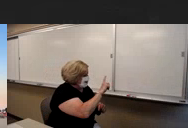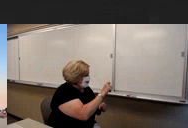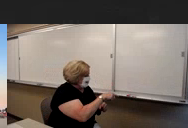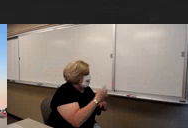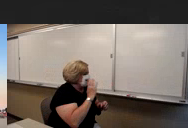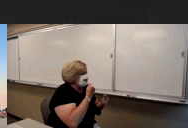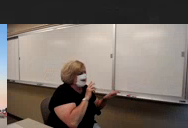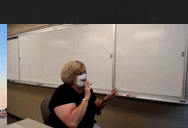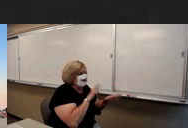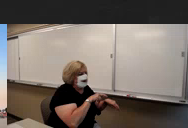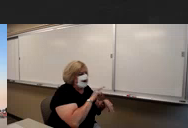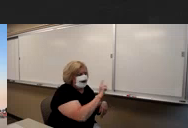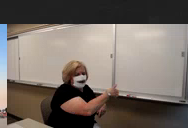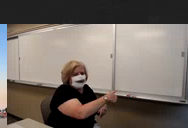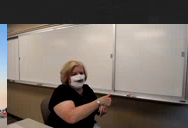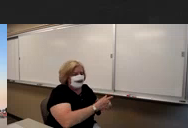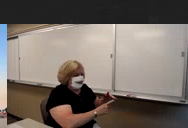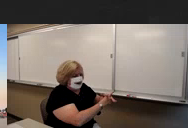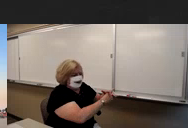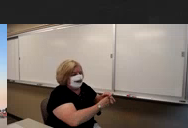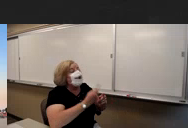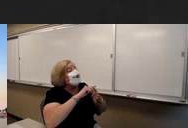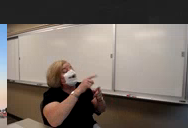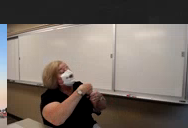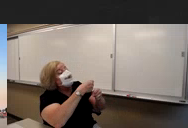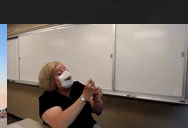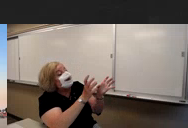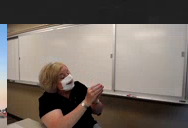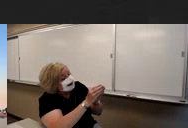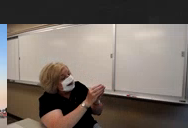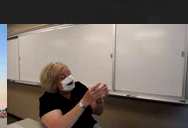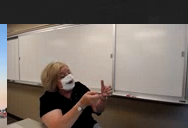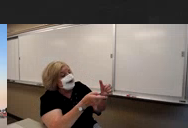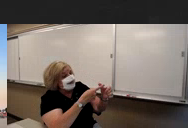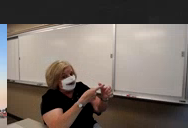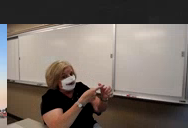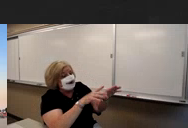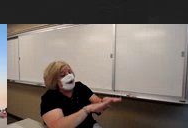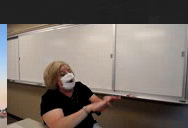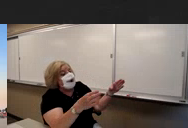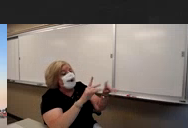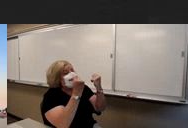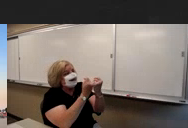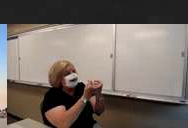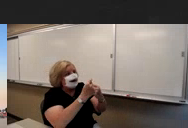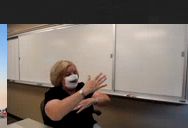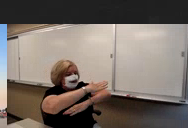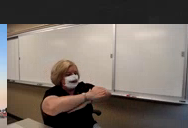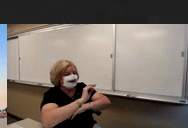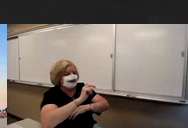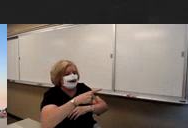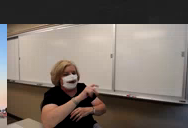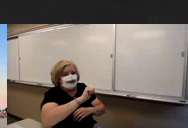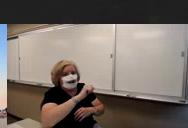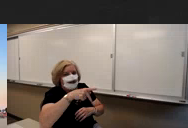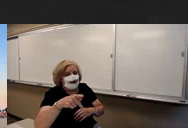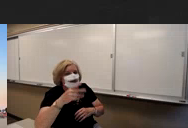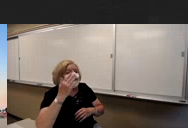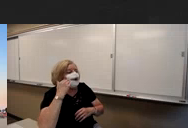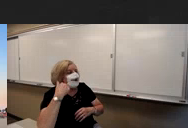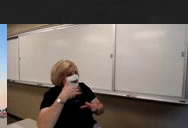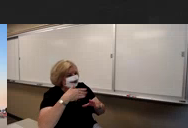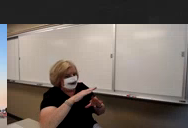when you're creating a meeting, what you want to do is open up the Teams desktop app. So I know I'm sharing my screen. Hopefully